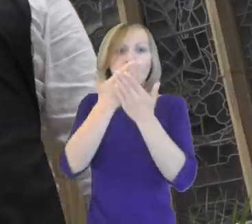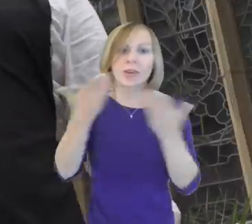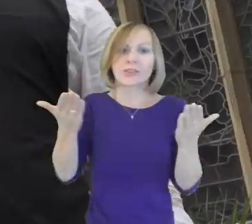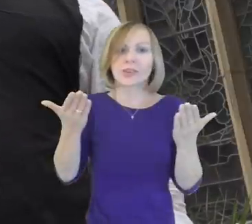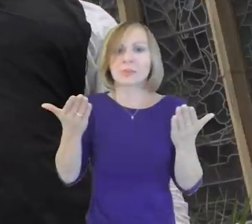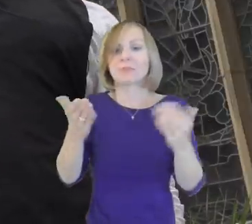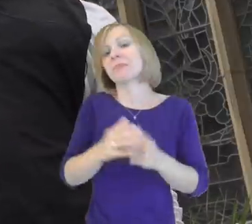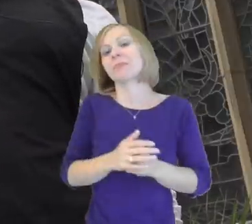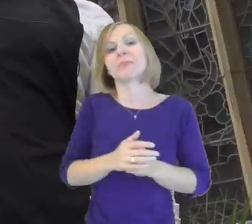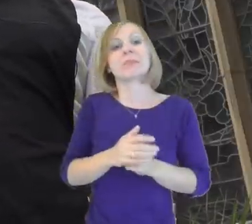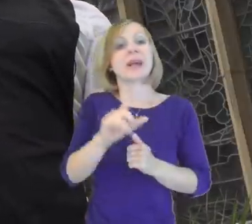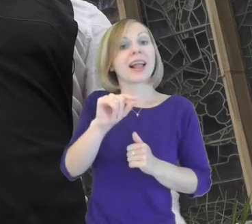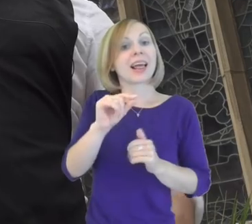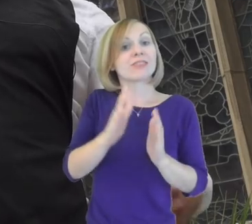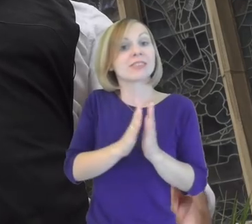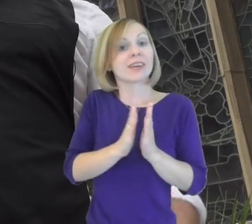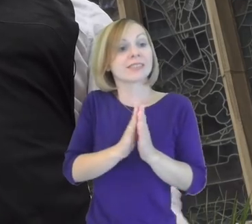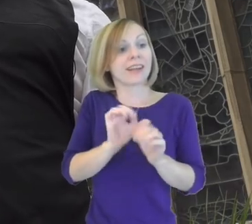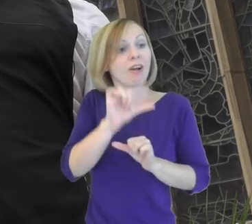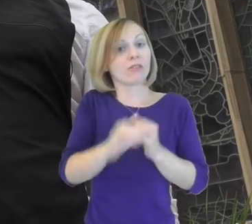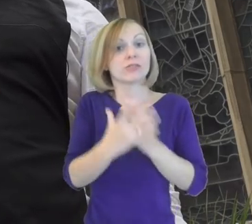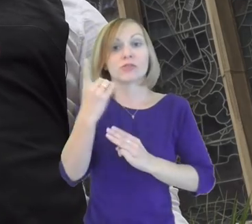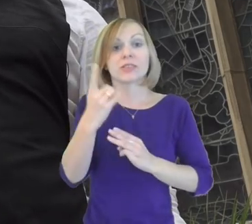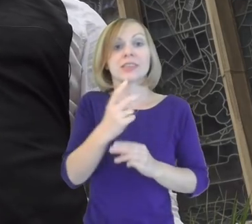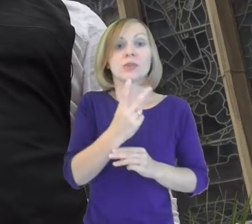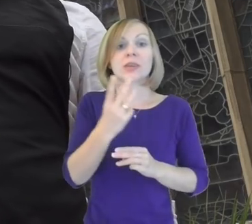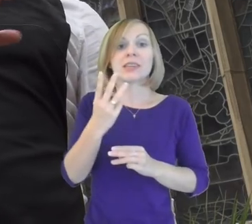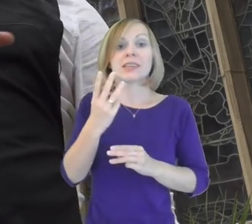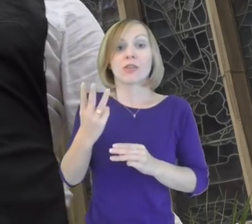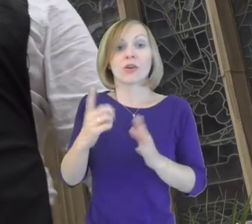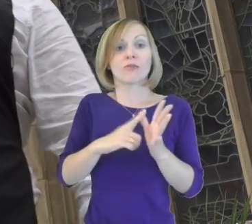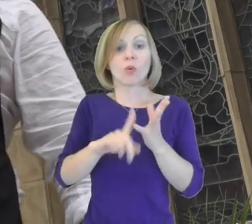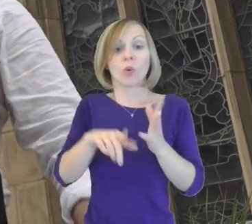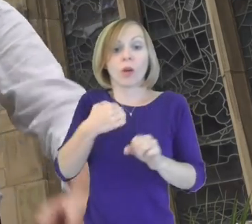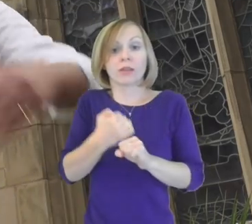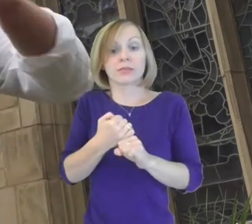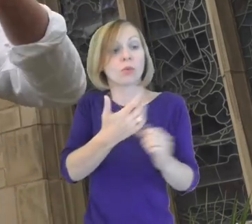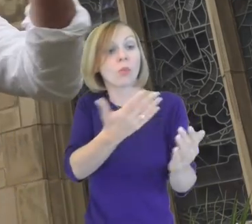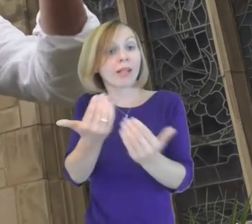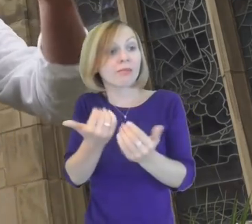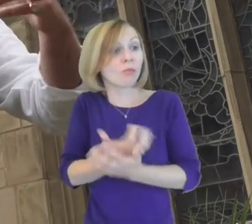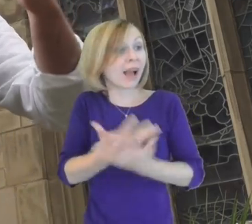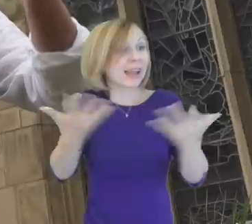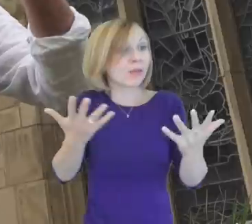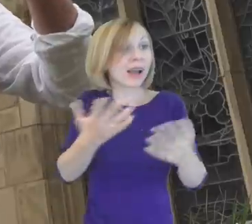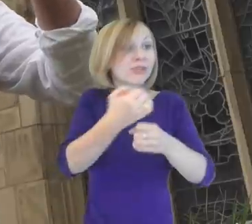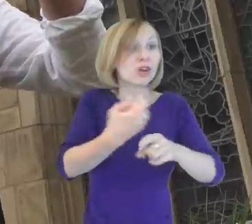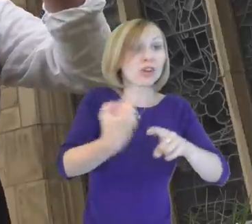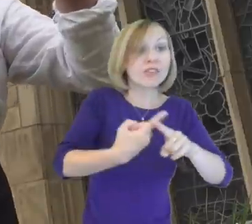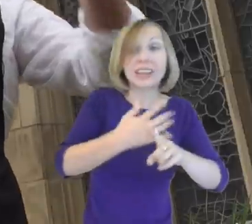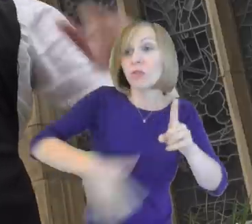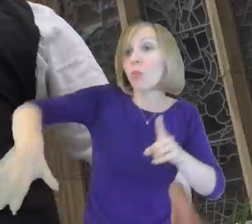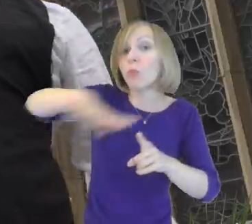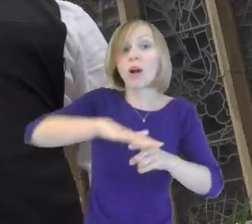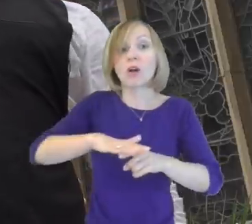Trinity, the 23rd of August. A very warm welcome, wherever you may be watching, from across the Church of England, across the world, indeed, across the